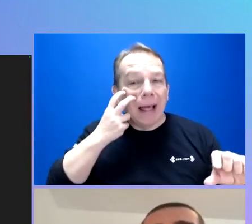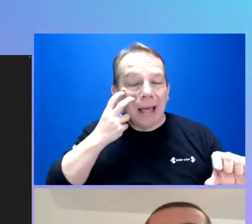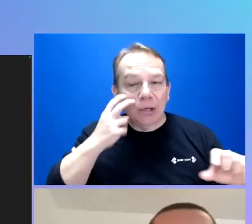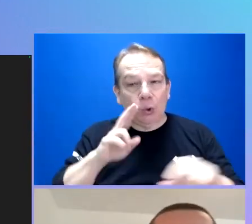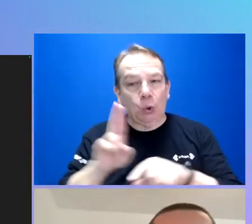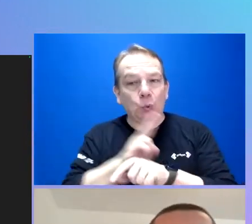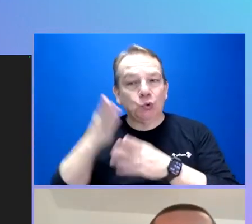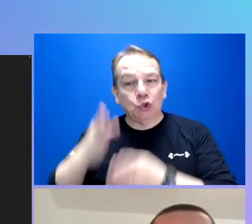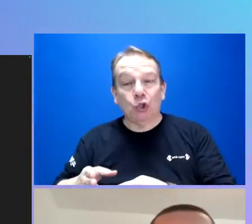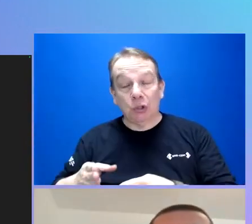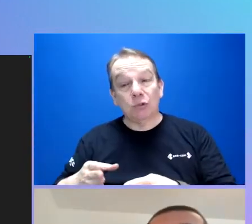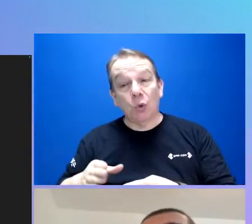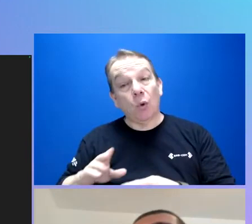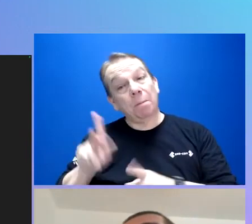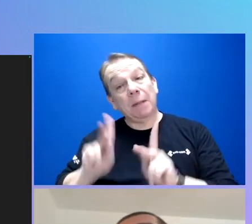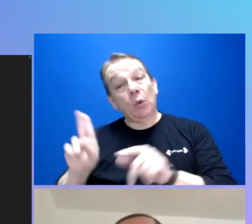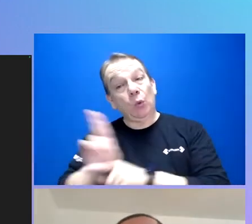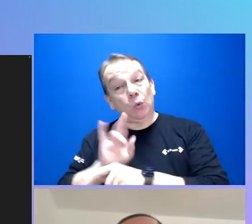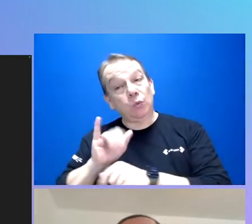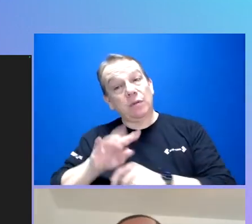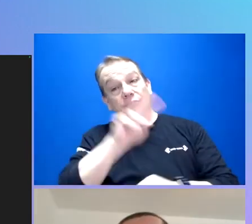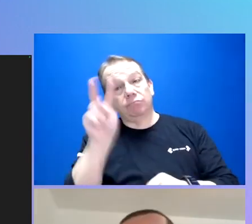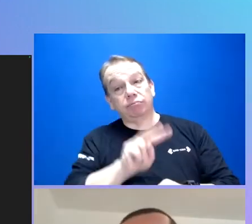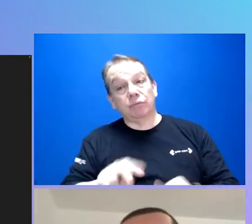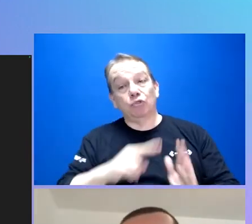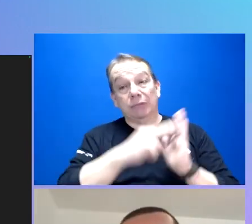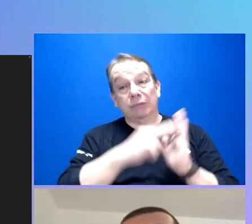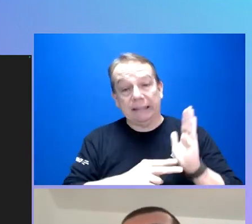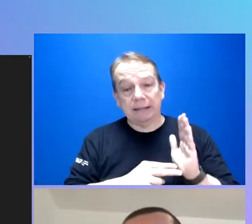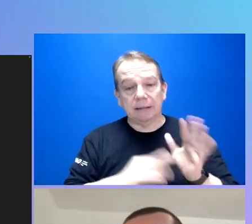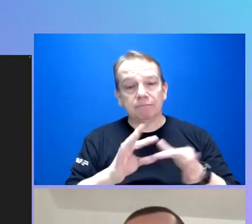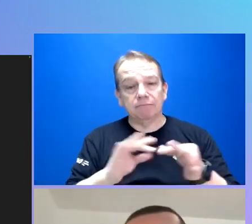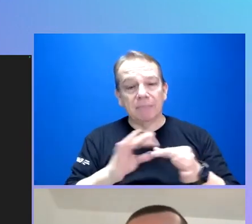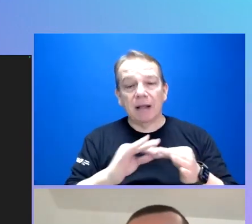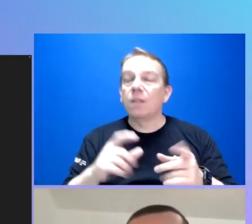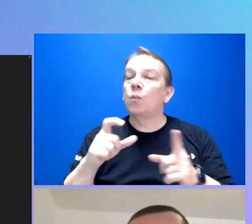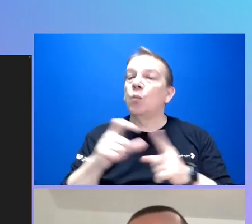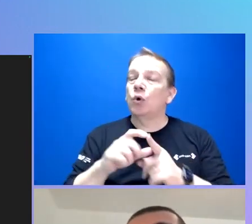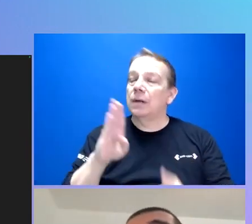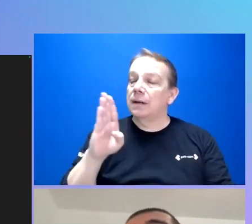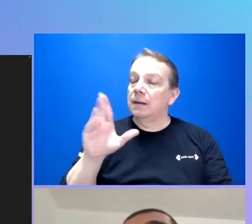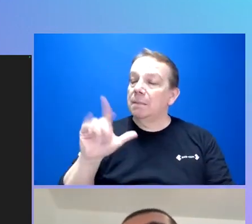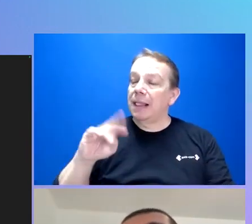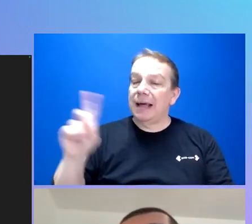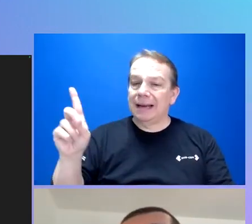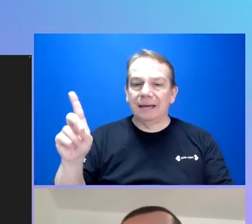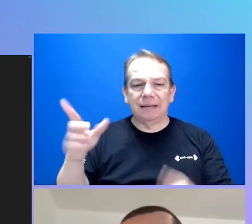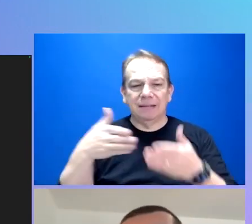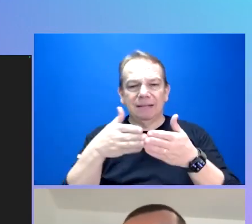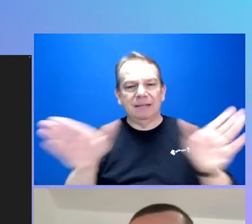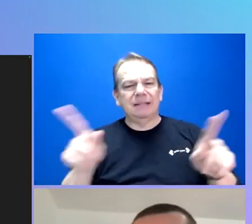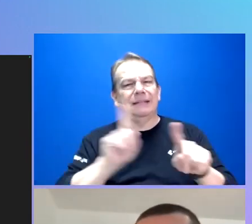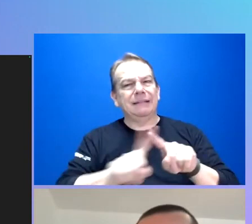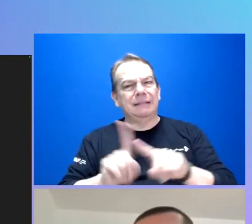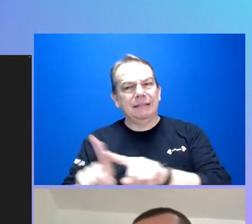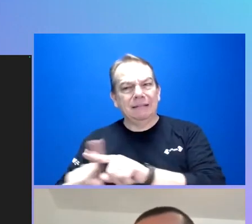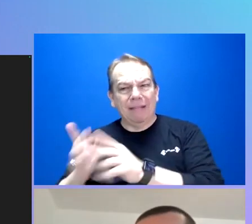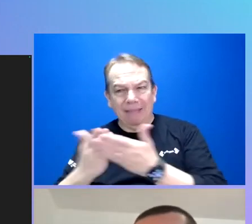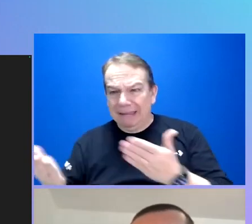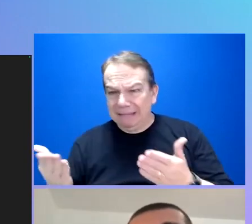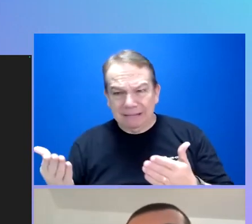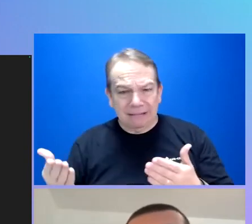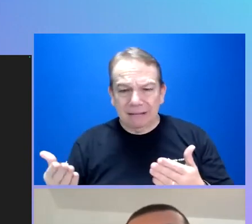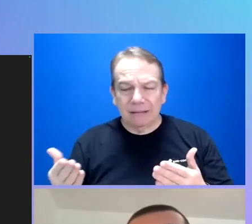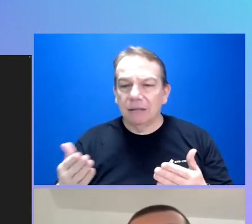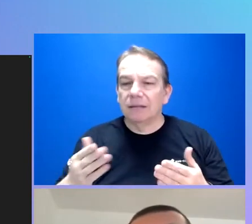assumption. And the term blind is, of course, a very broad term, and it can mean a host of different things. It's just